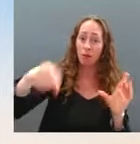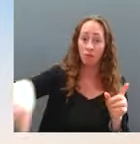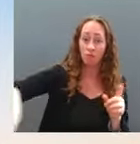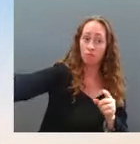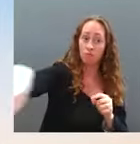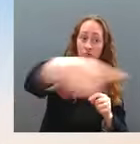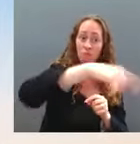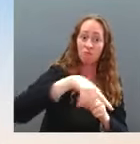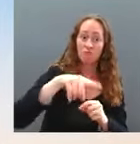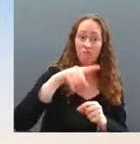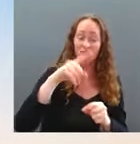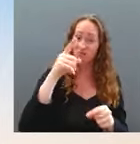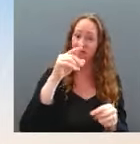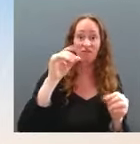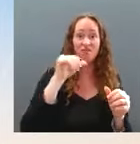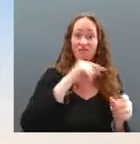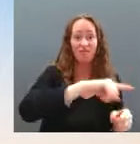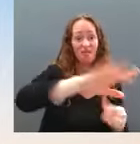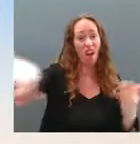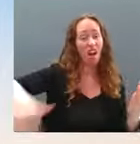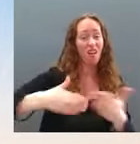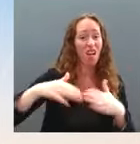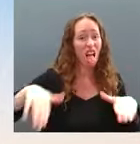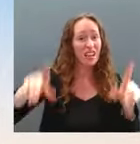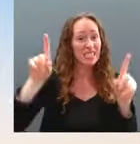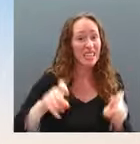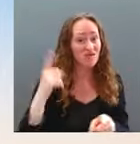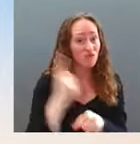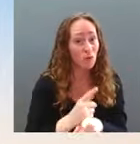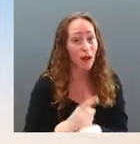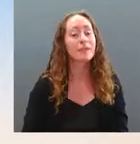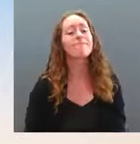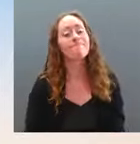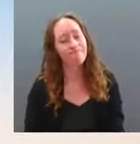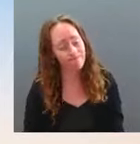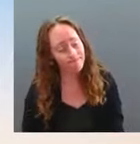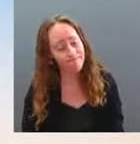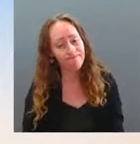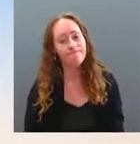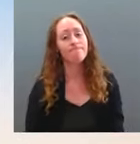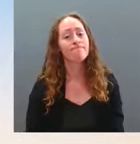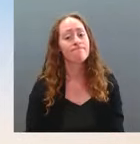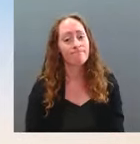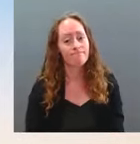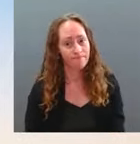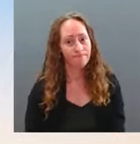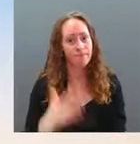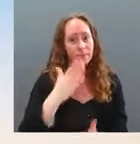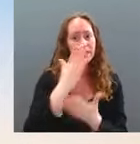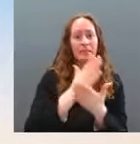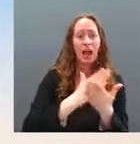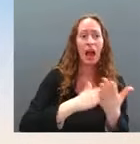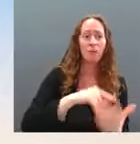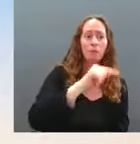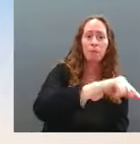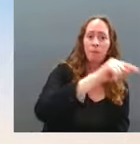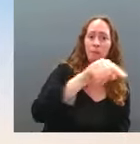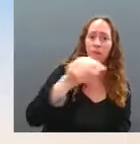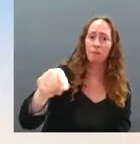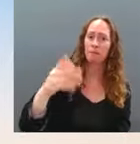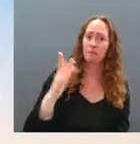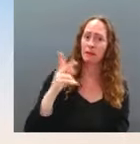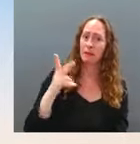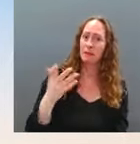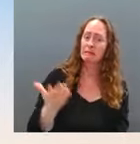who may have been further back but ultimately had, I don't know, 5 minutes, we watched for an hour literally, in the room, may not have been with him for 15 minutes but could have been in